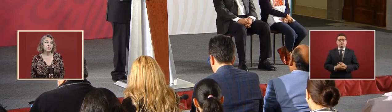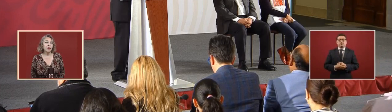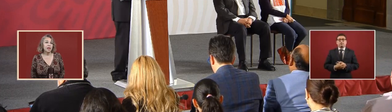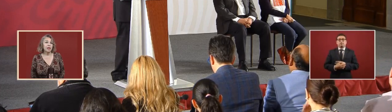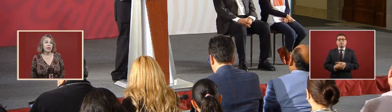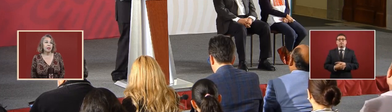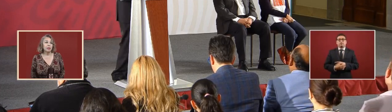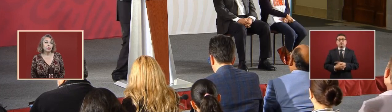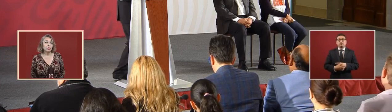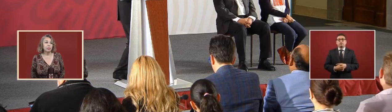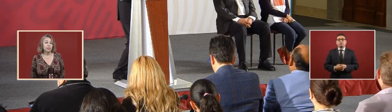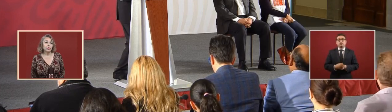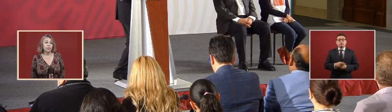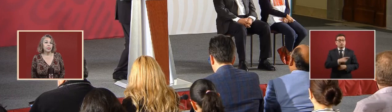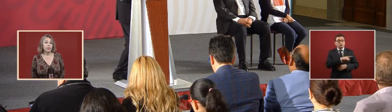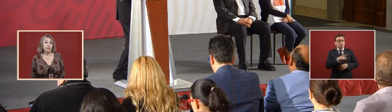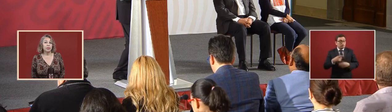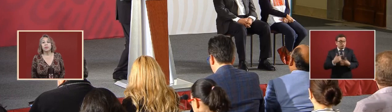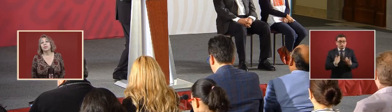que no